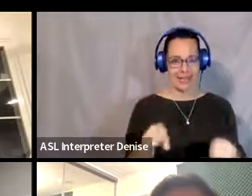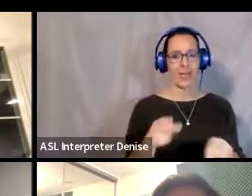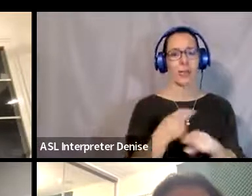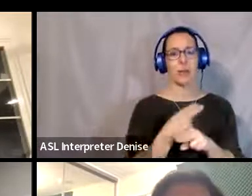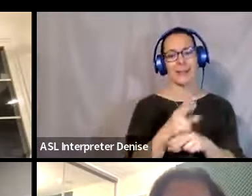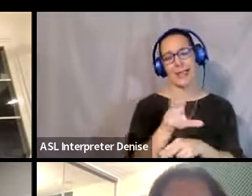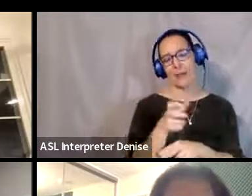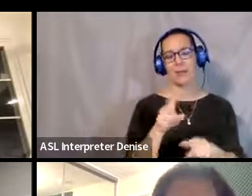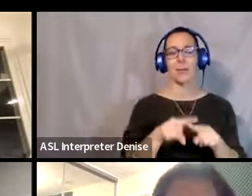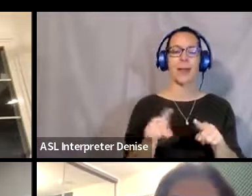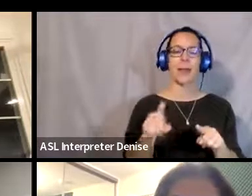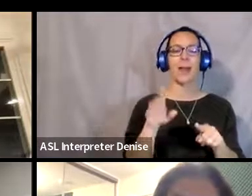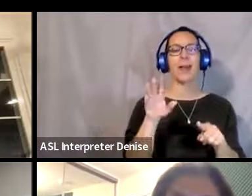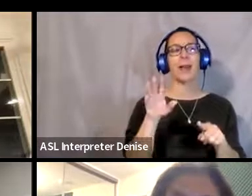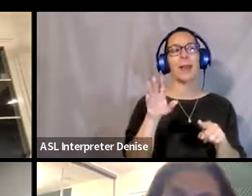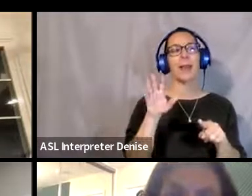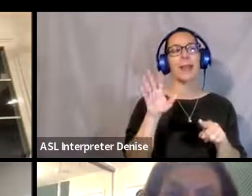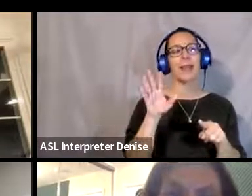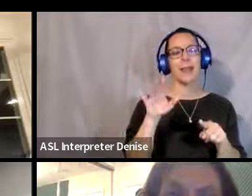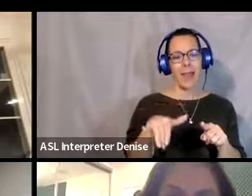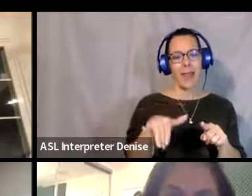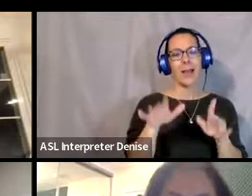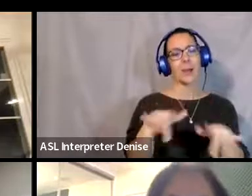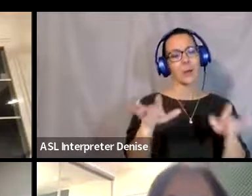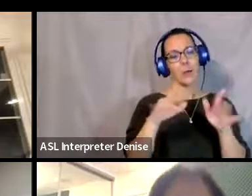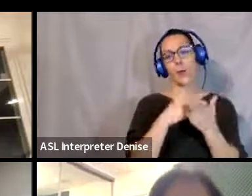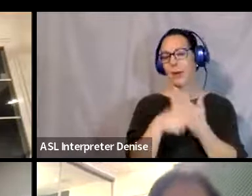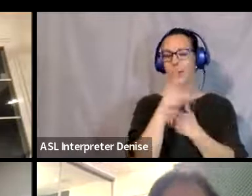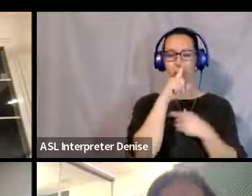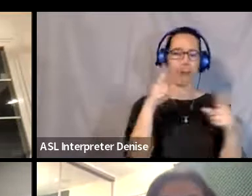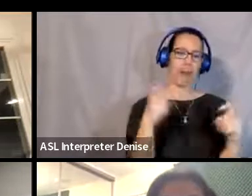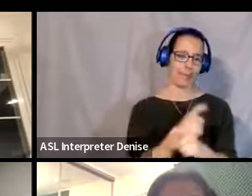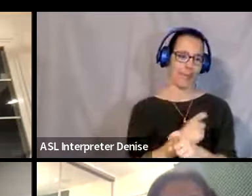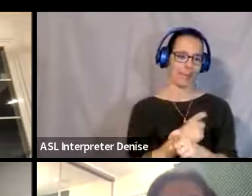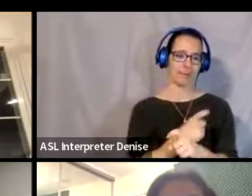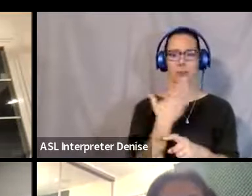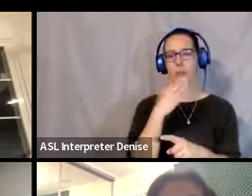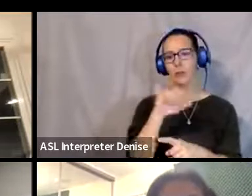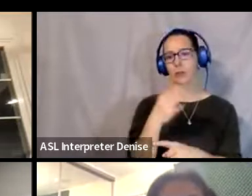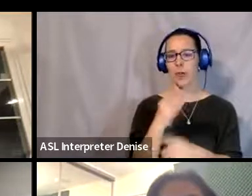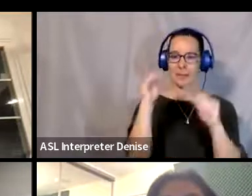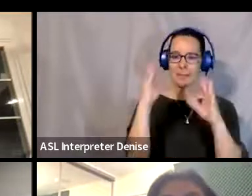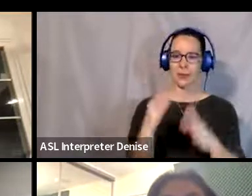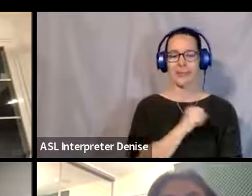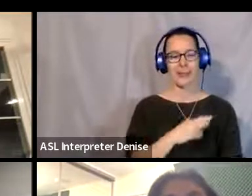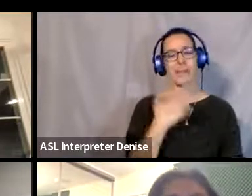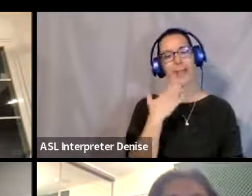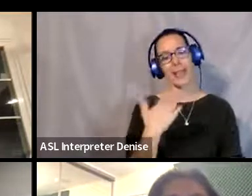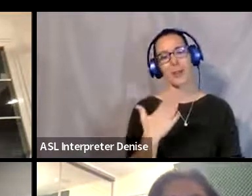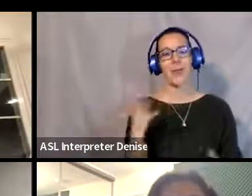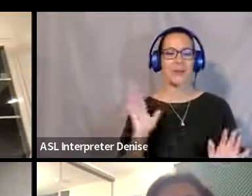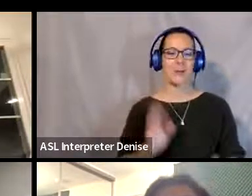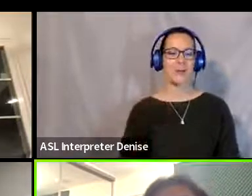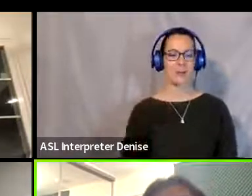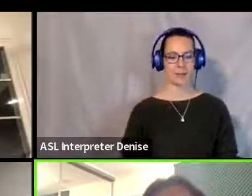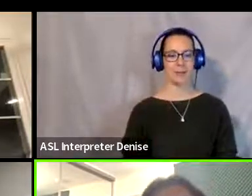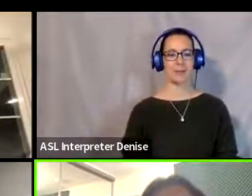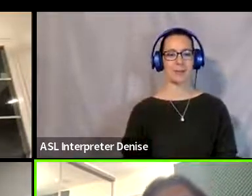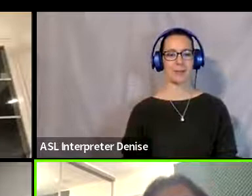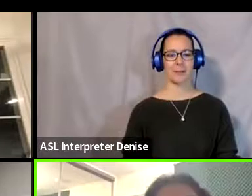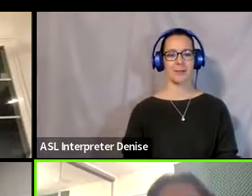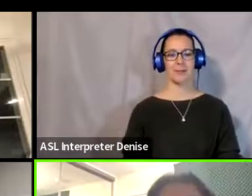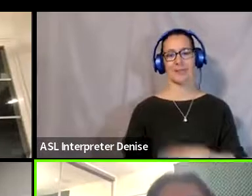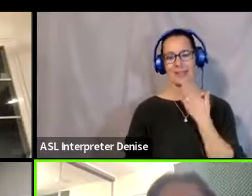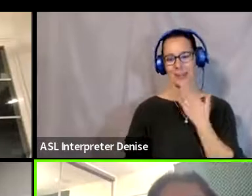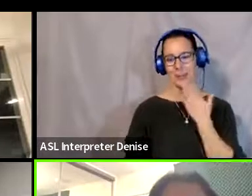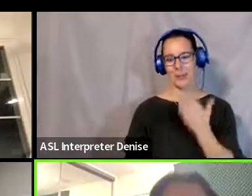It just happens to be the way that the software works. So that's it. Good job, teachers. Good job, staff. Thank you. That's it. Thank you. Thanks a lot,